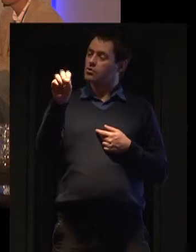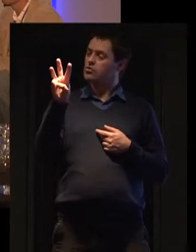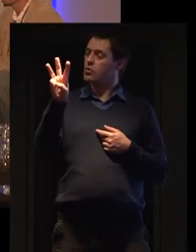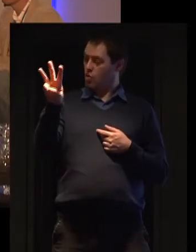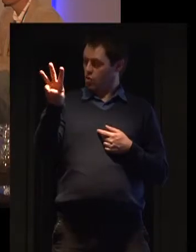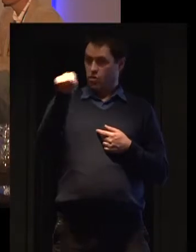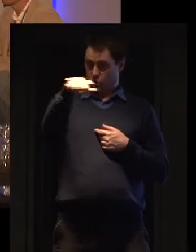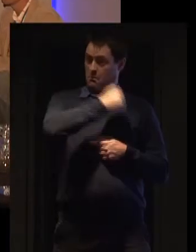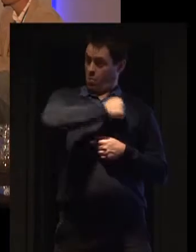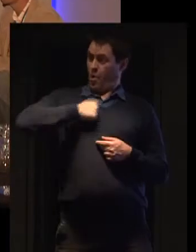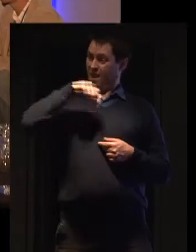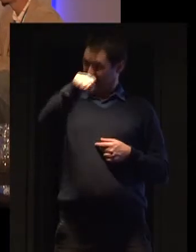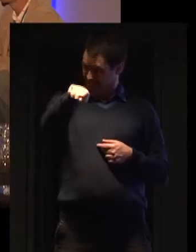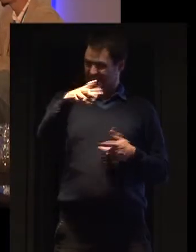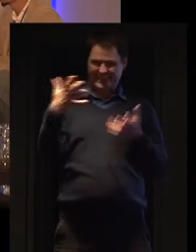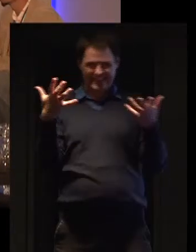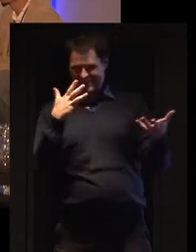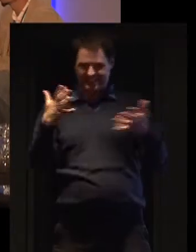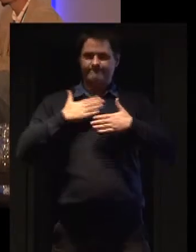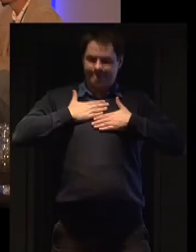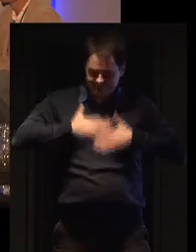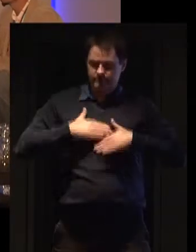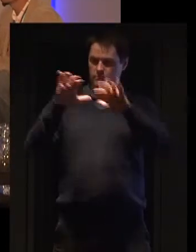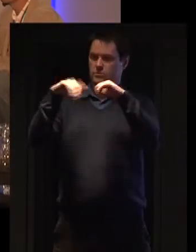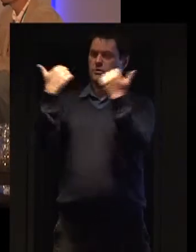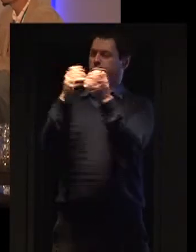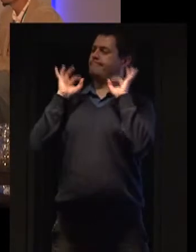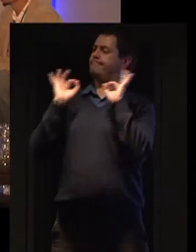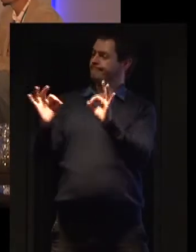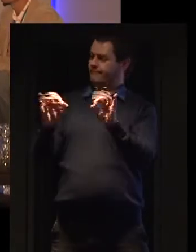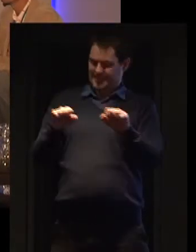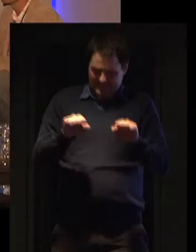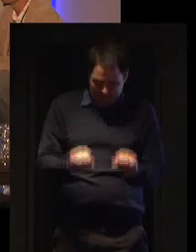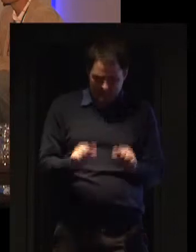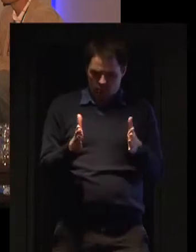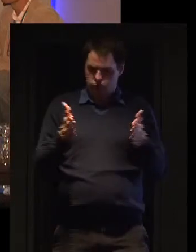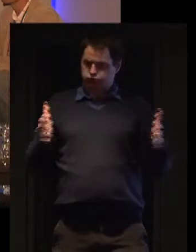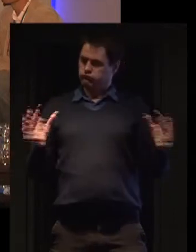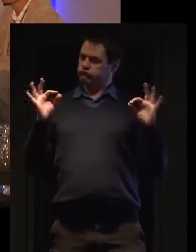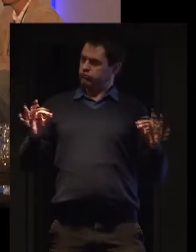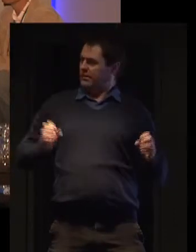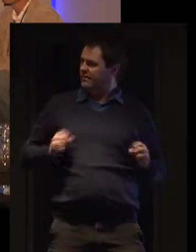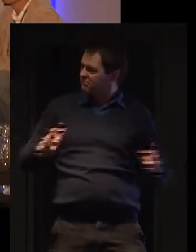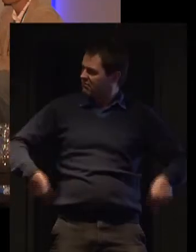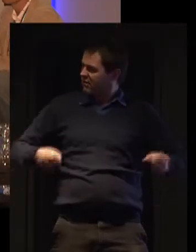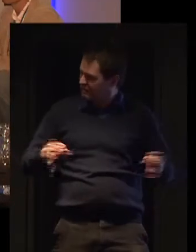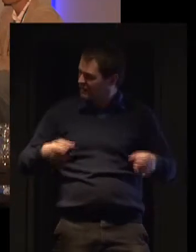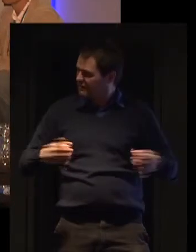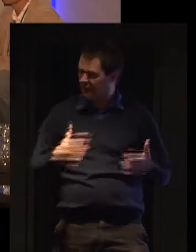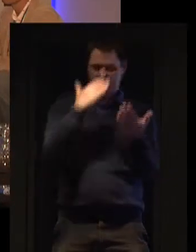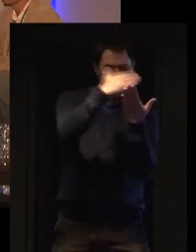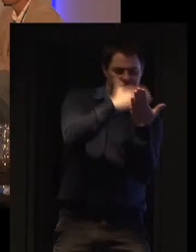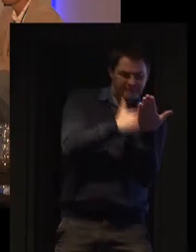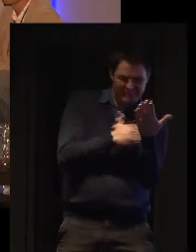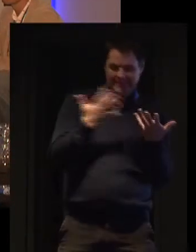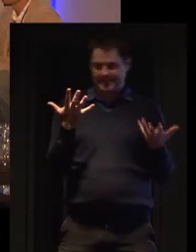us in the issue of consultation regarding seats that perfectly fulfill their role.